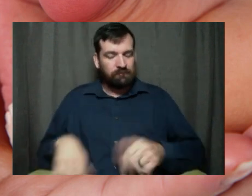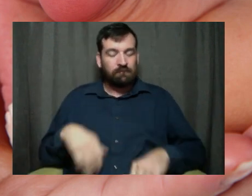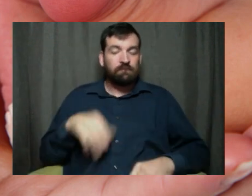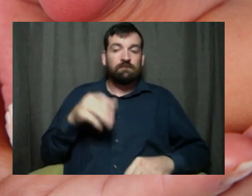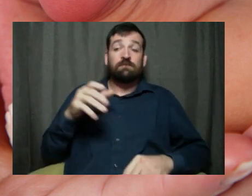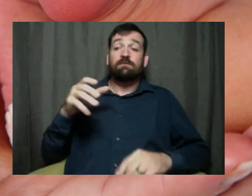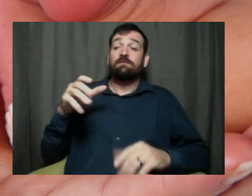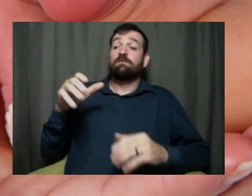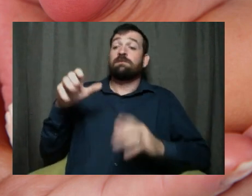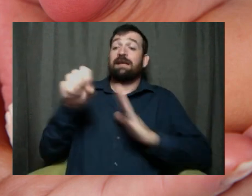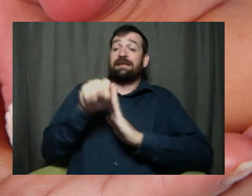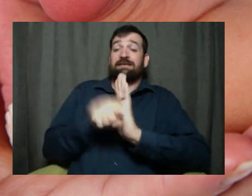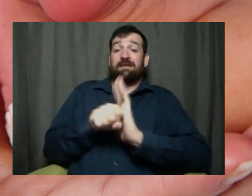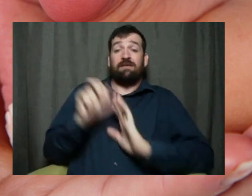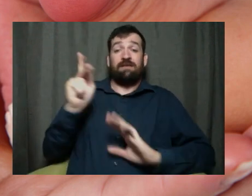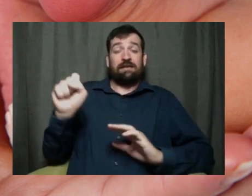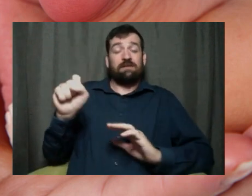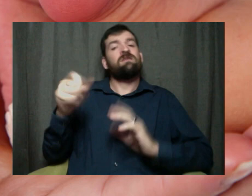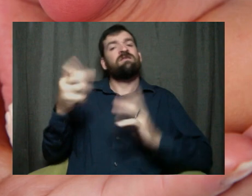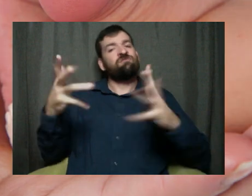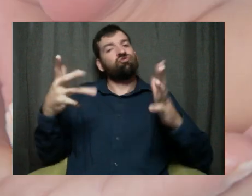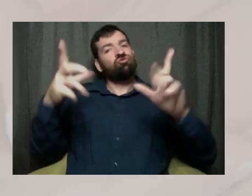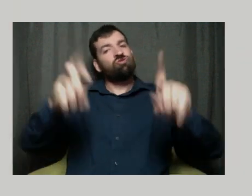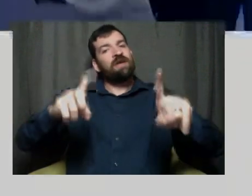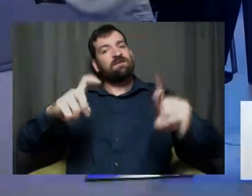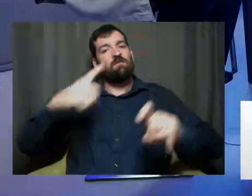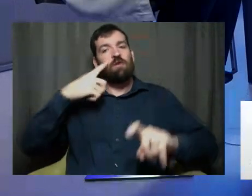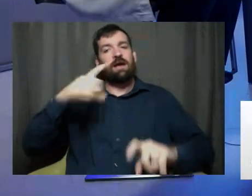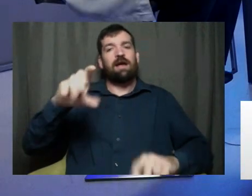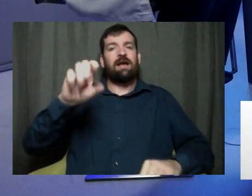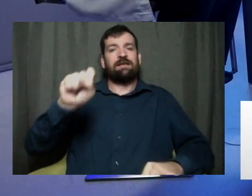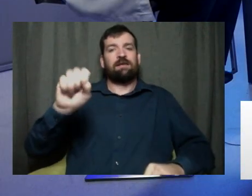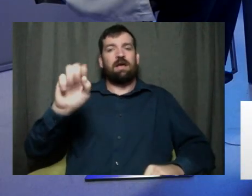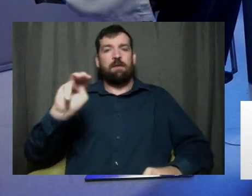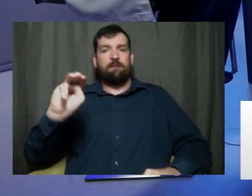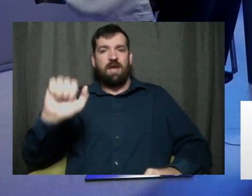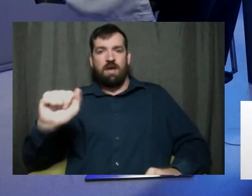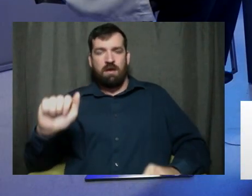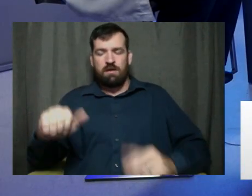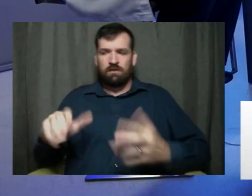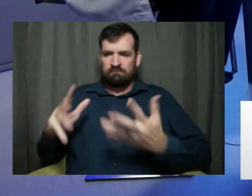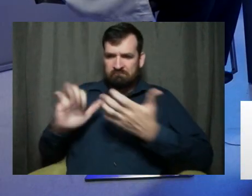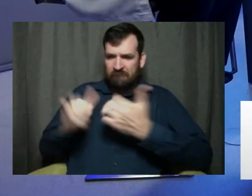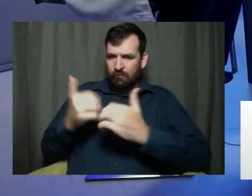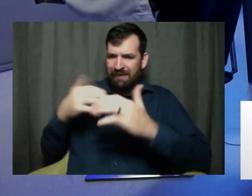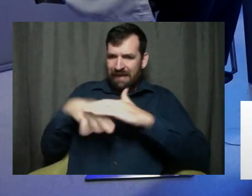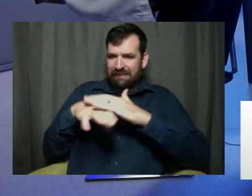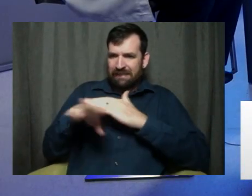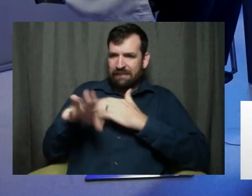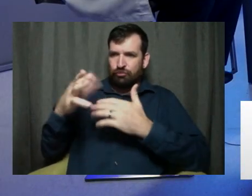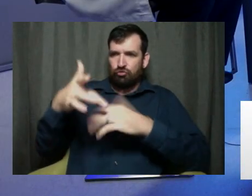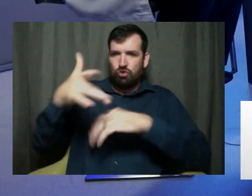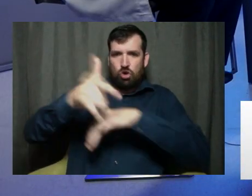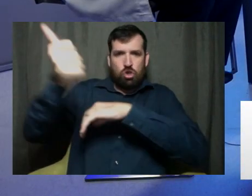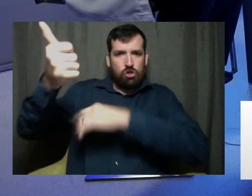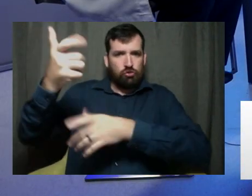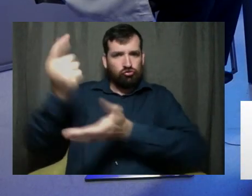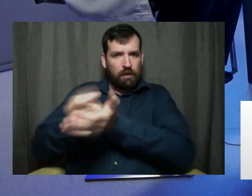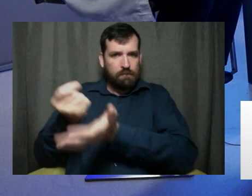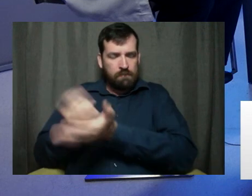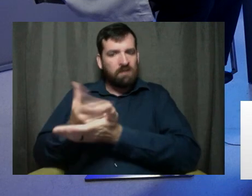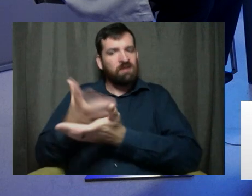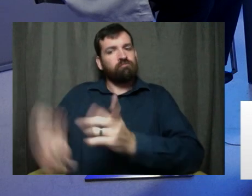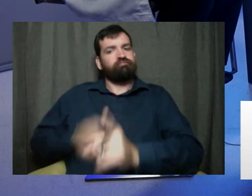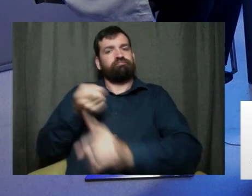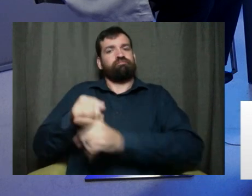for MSMA at birth. So, Dr. Lewis, in your work, how have you seen examples of access to earlier treatment having a positive